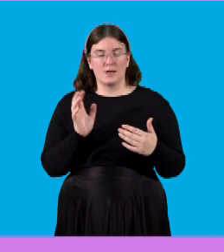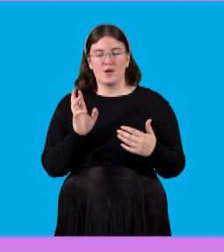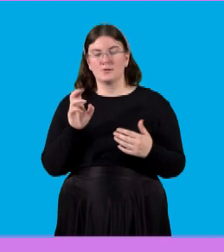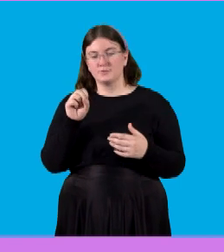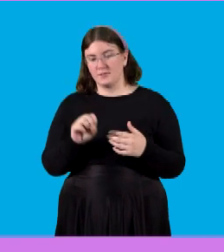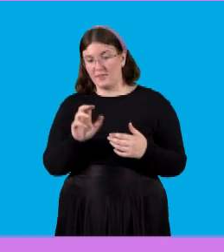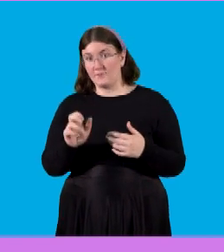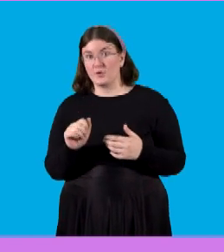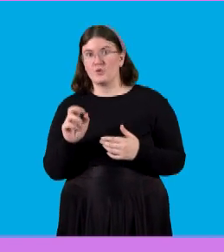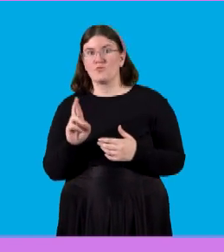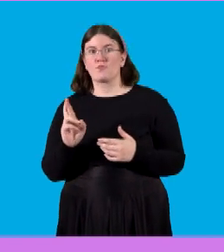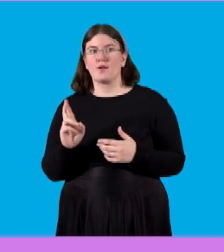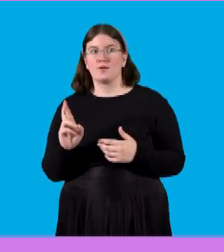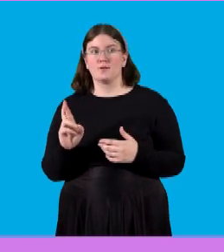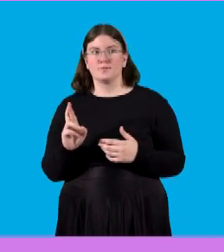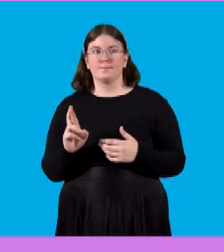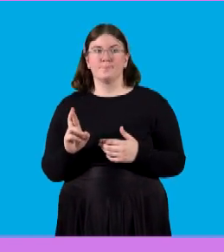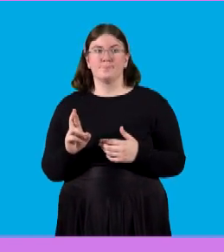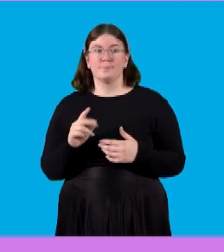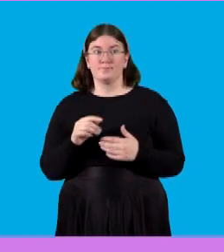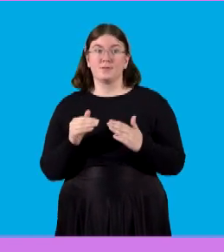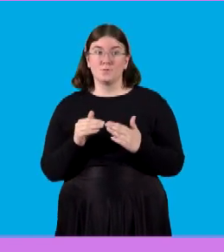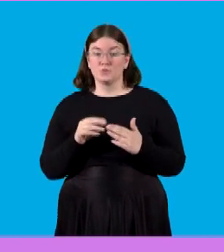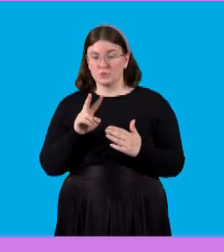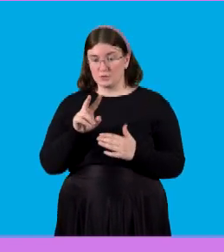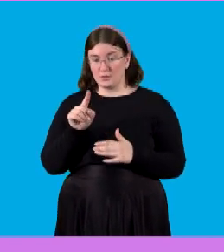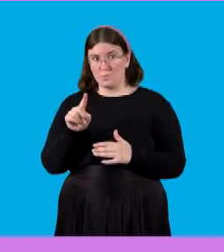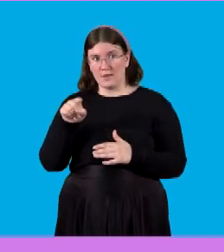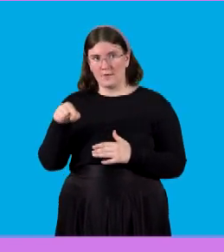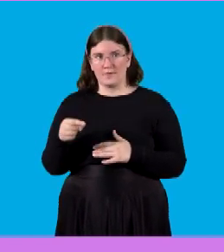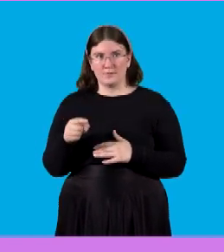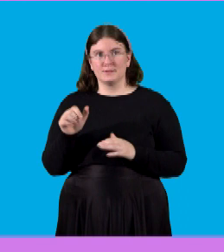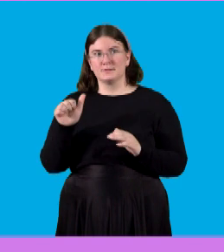dollar, but South African rand. So that becomes